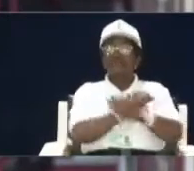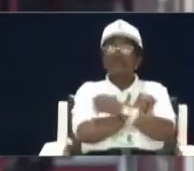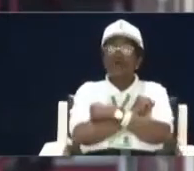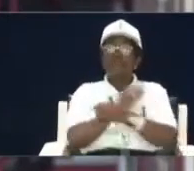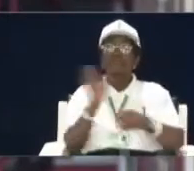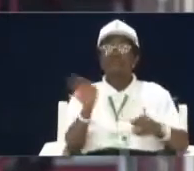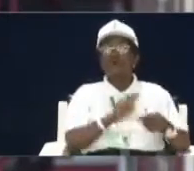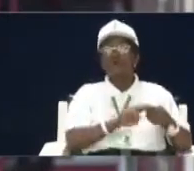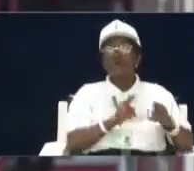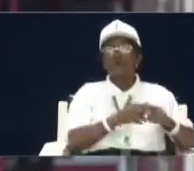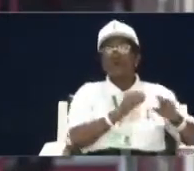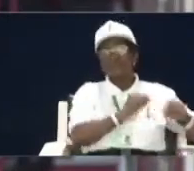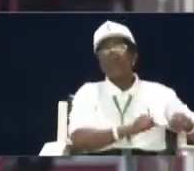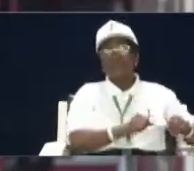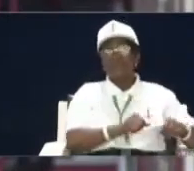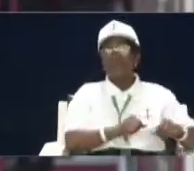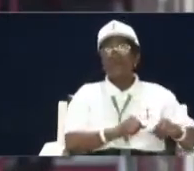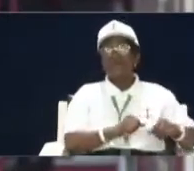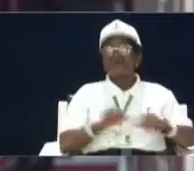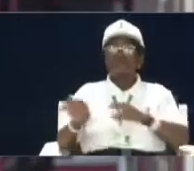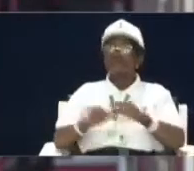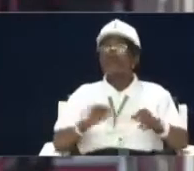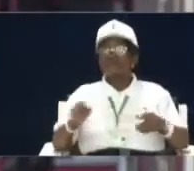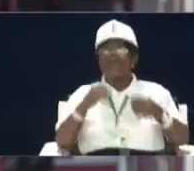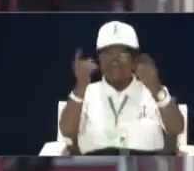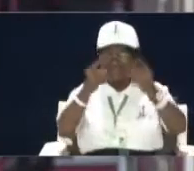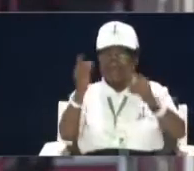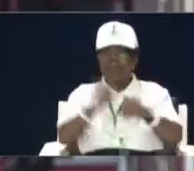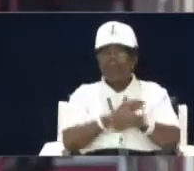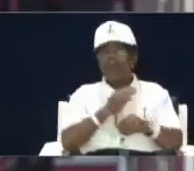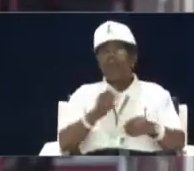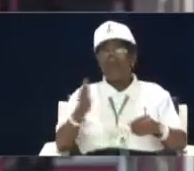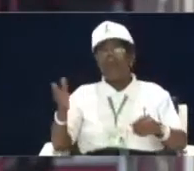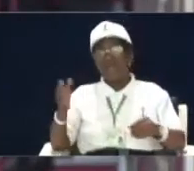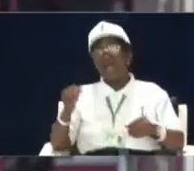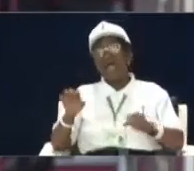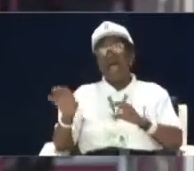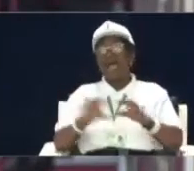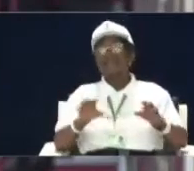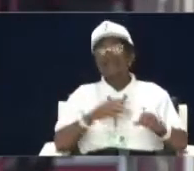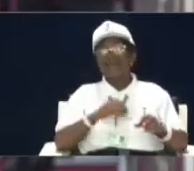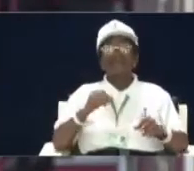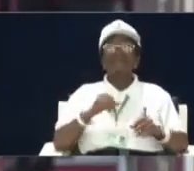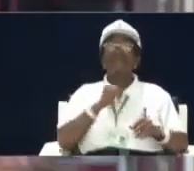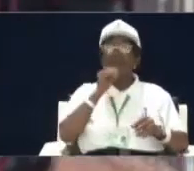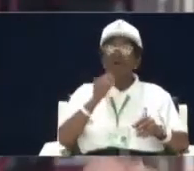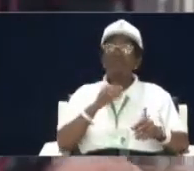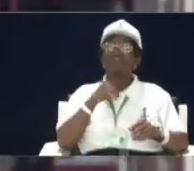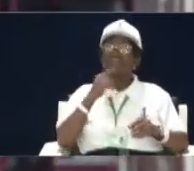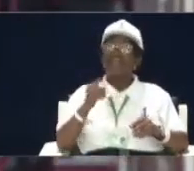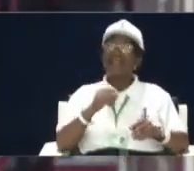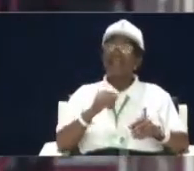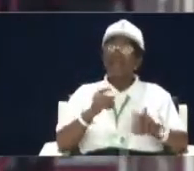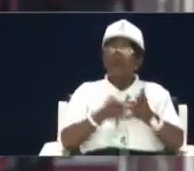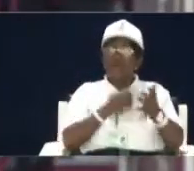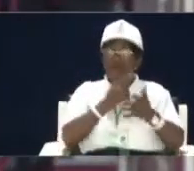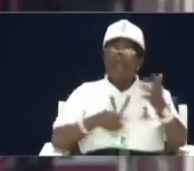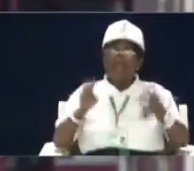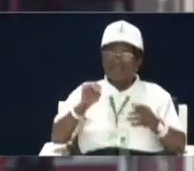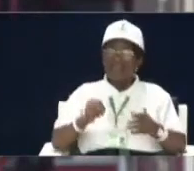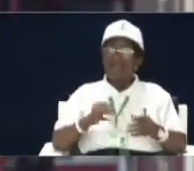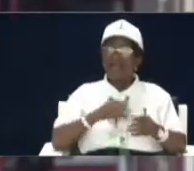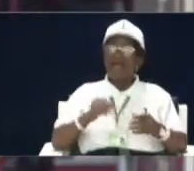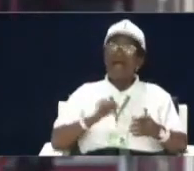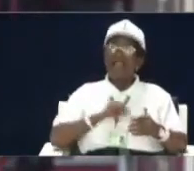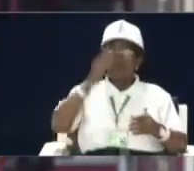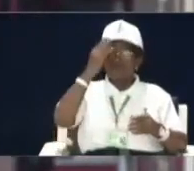sin and not witness to them. You can't love your neighbor and know that there's a place like this where they can